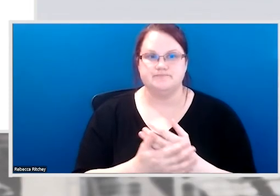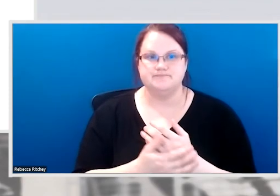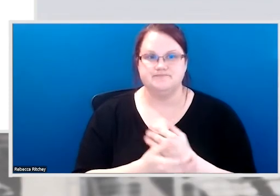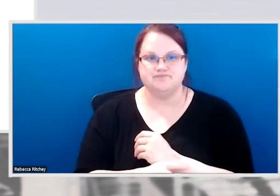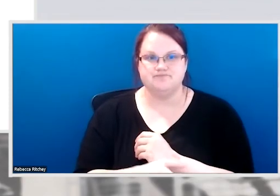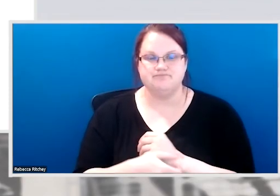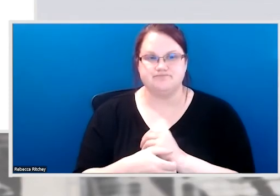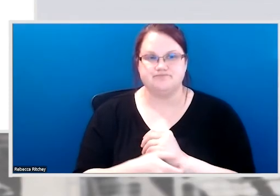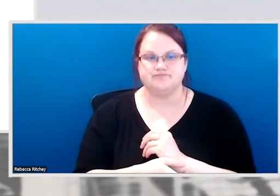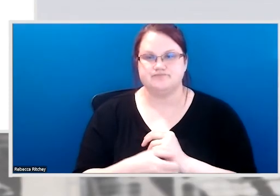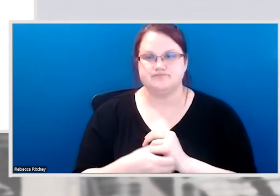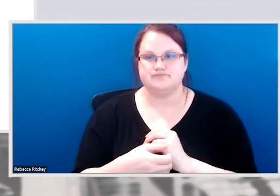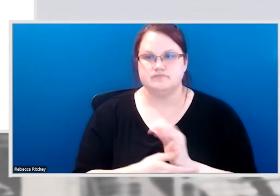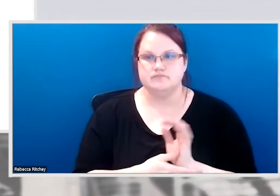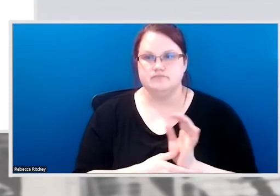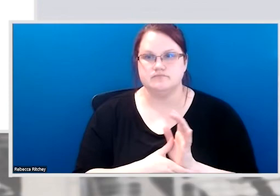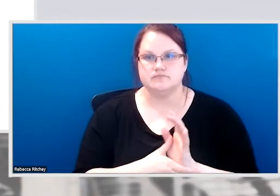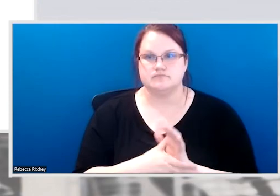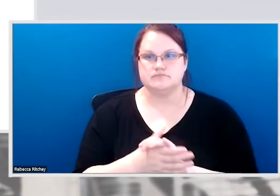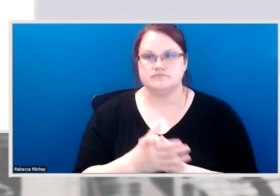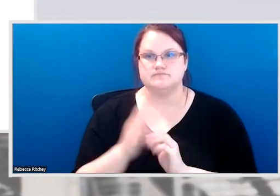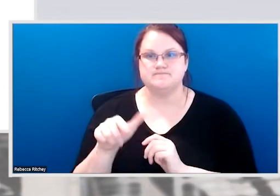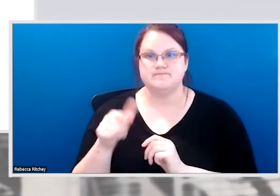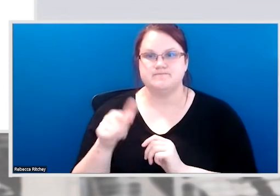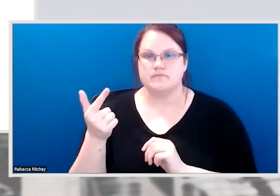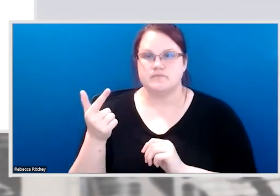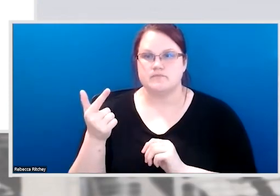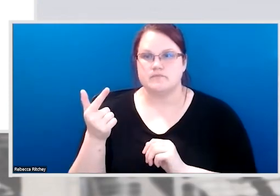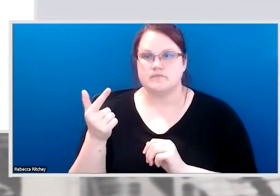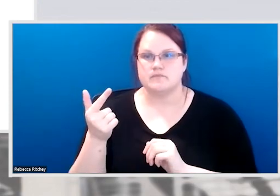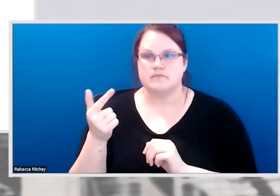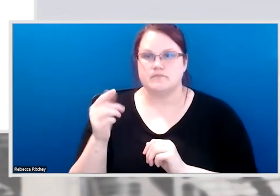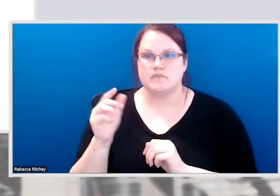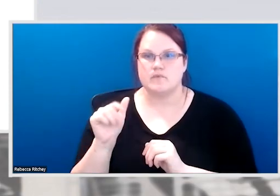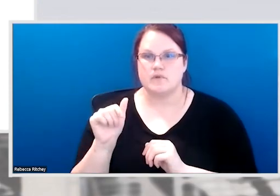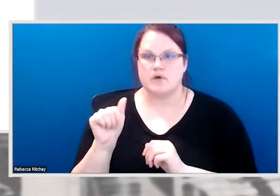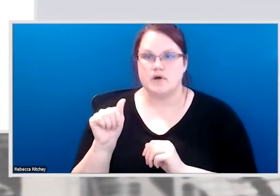And I think it's back to you, Tom, or no, to Austere.